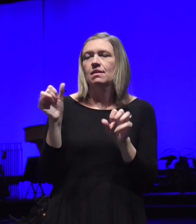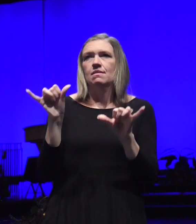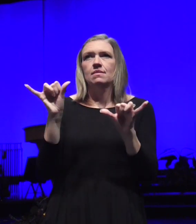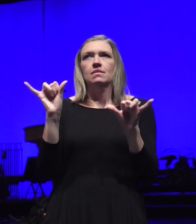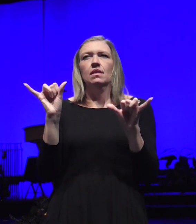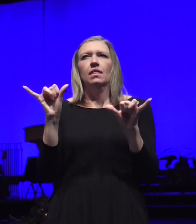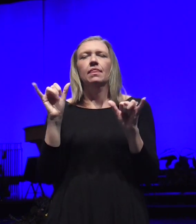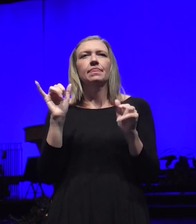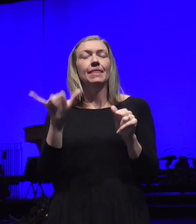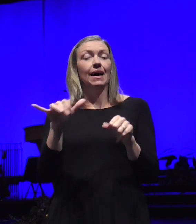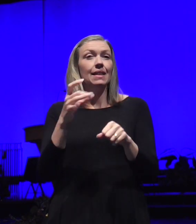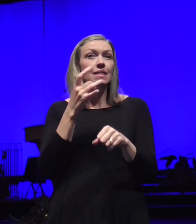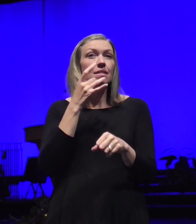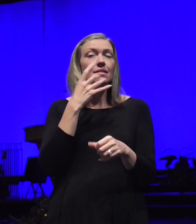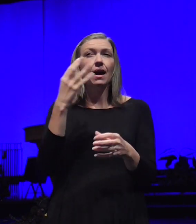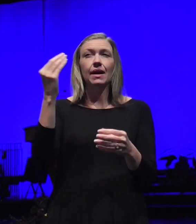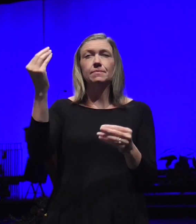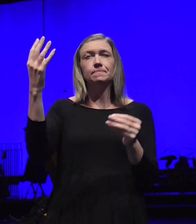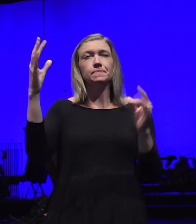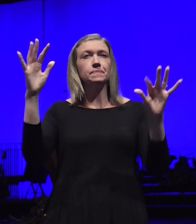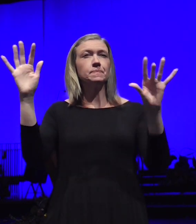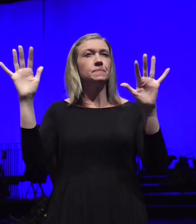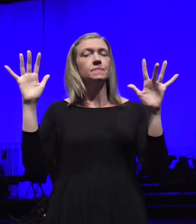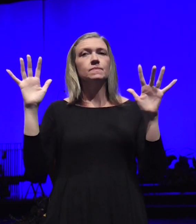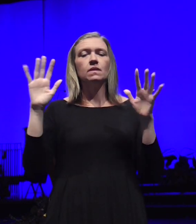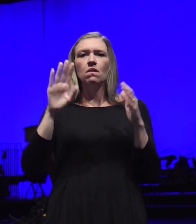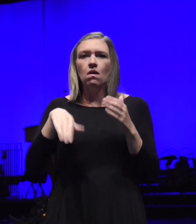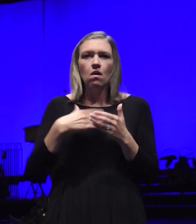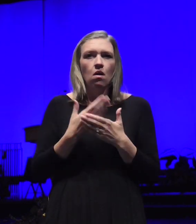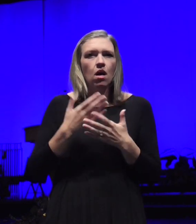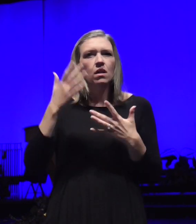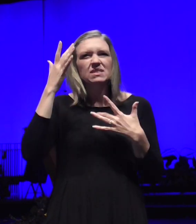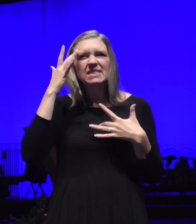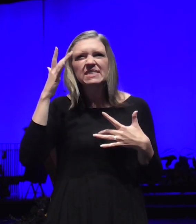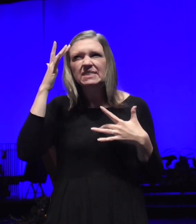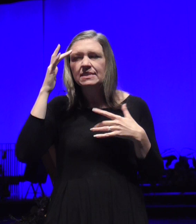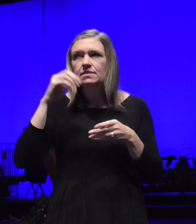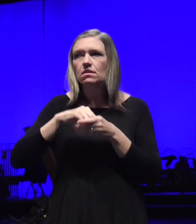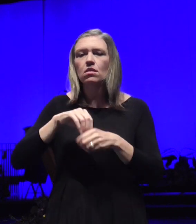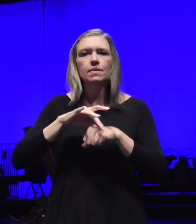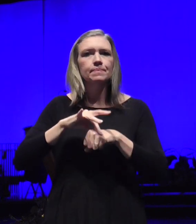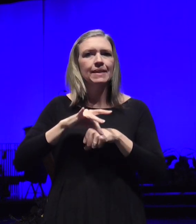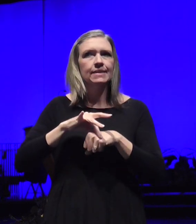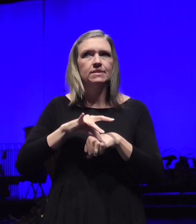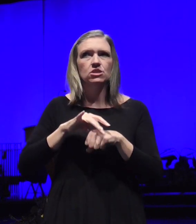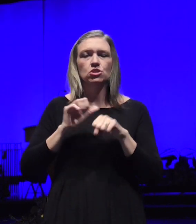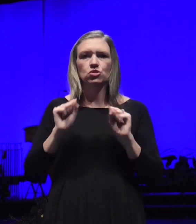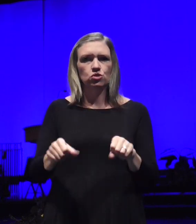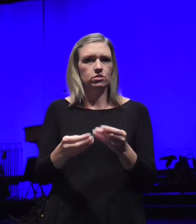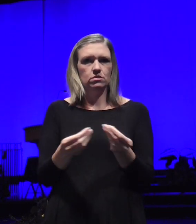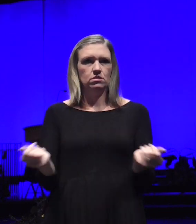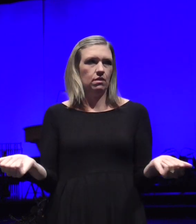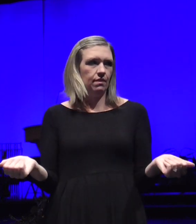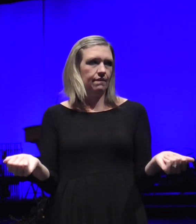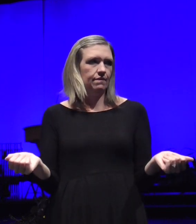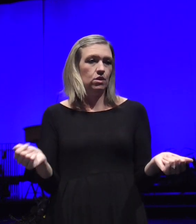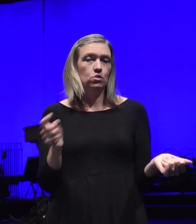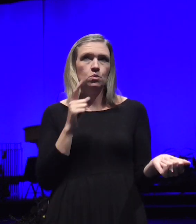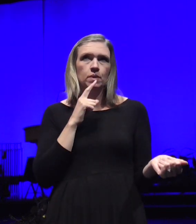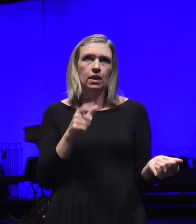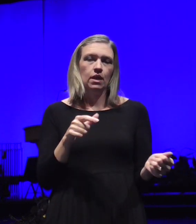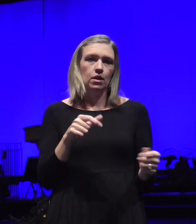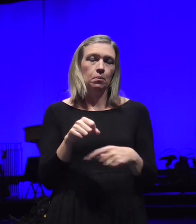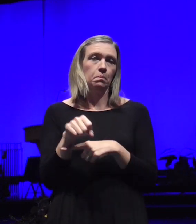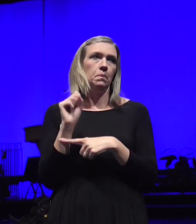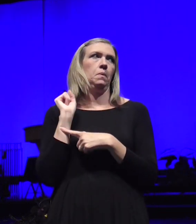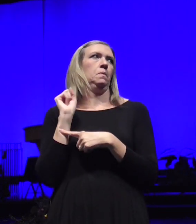like with enough of that light coming forth, all disease upon this planet could be dissolved. It was a